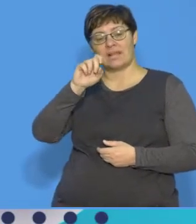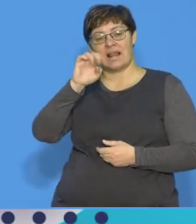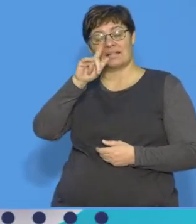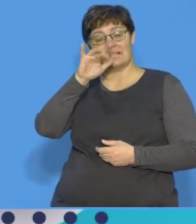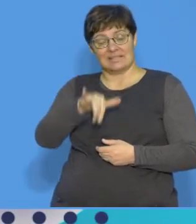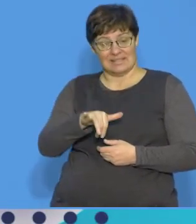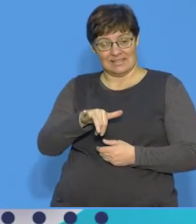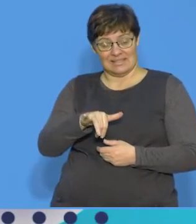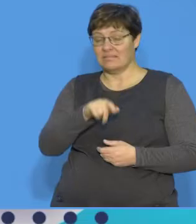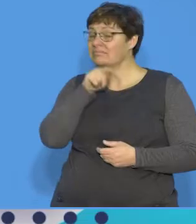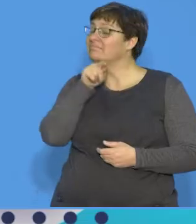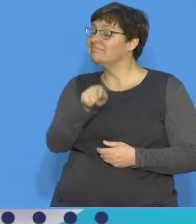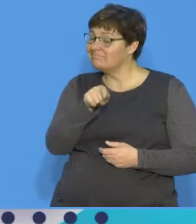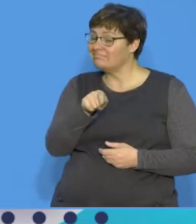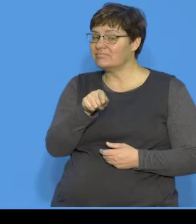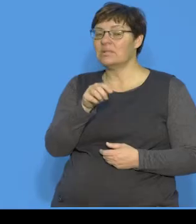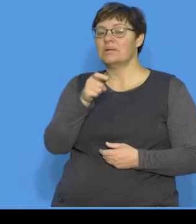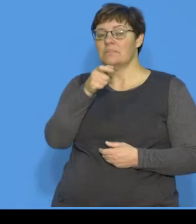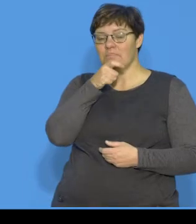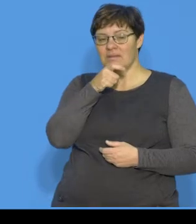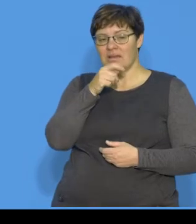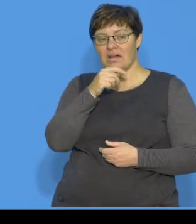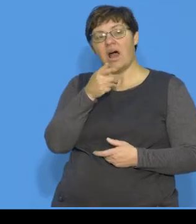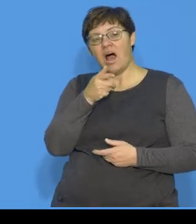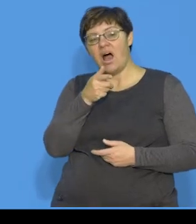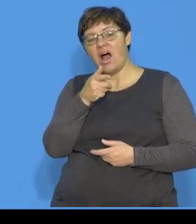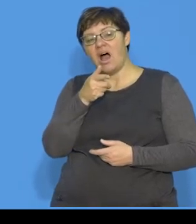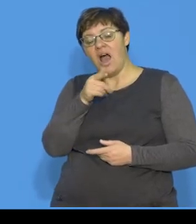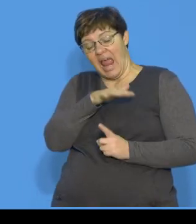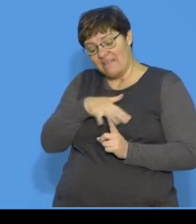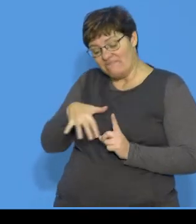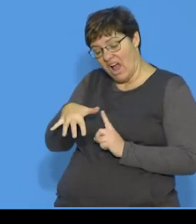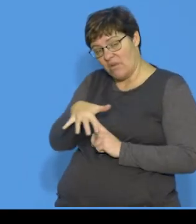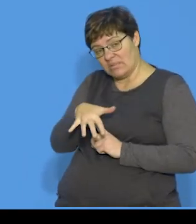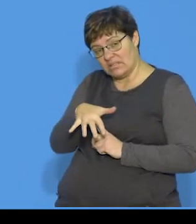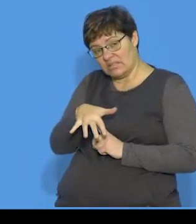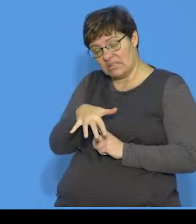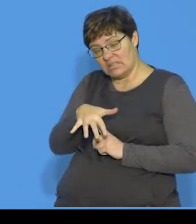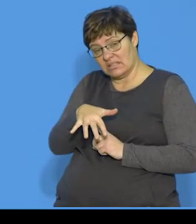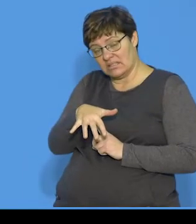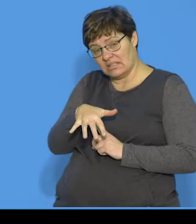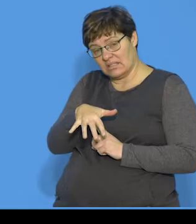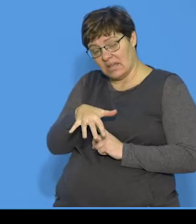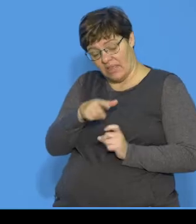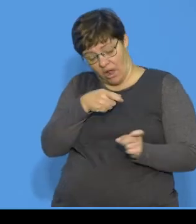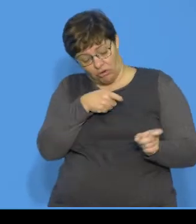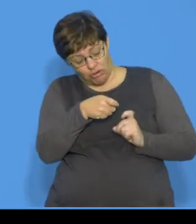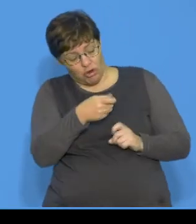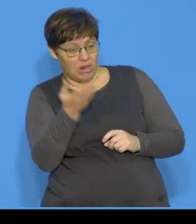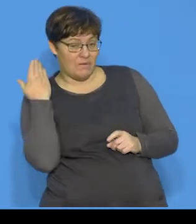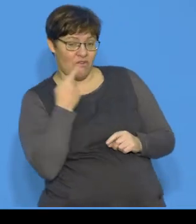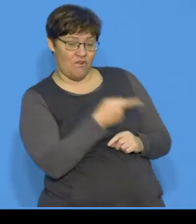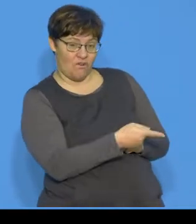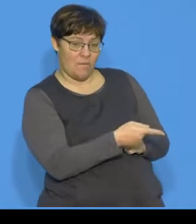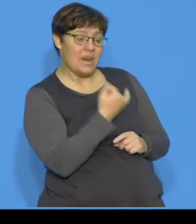concept that controlled the environment. So if we are able to